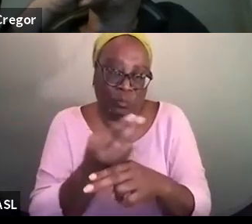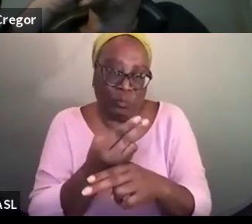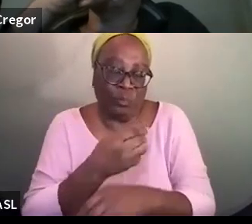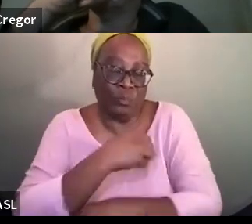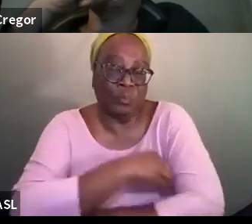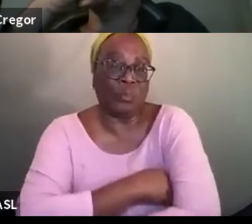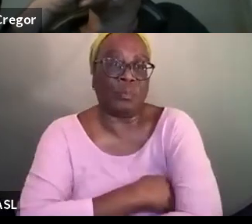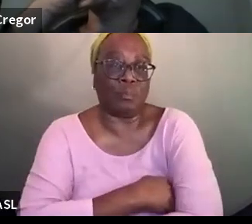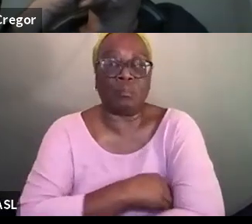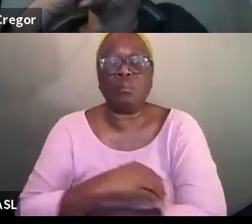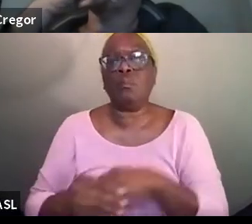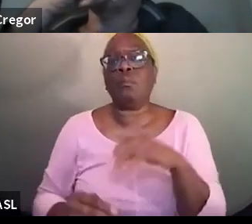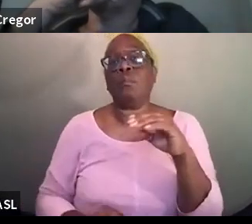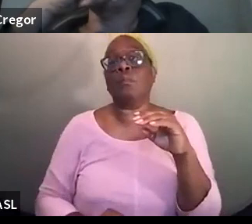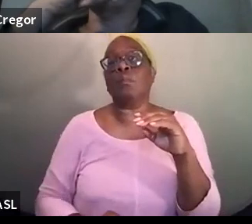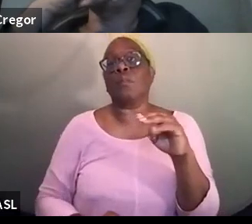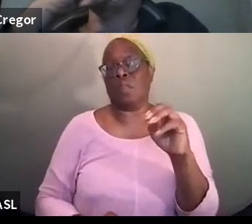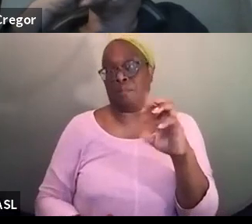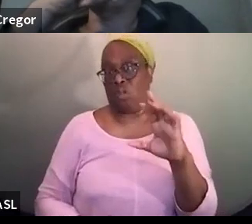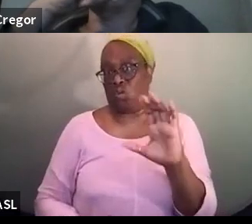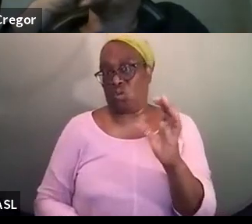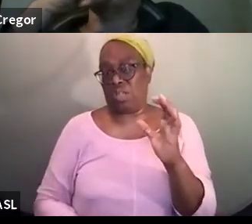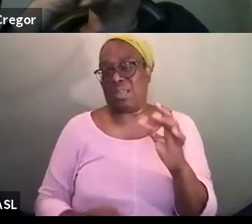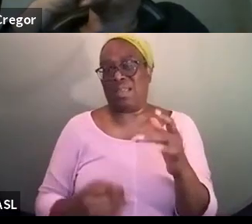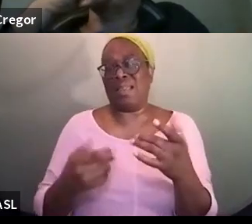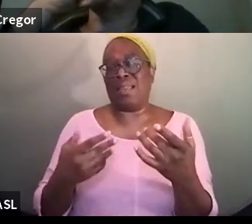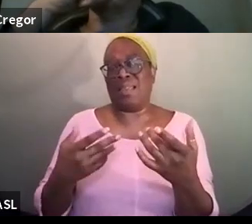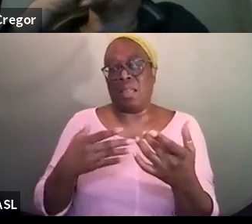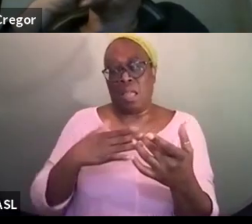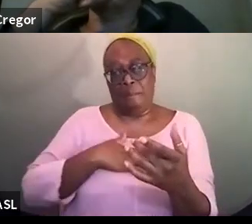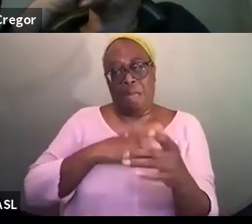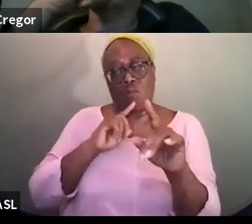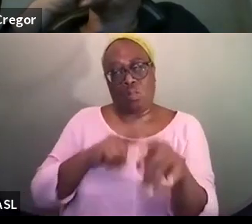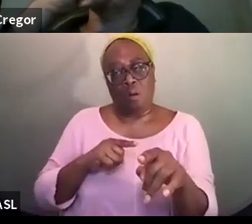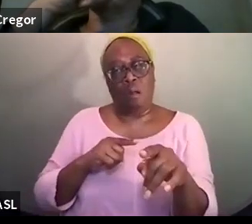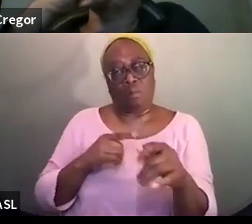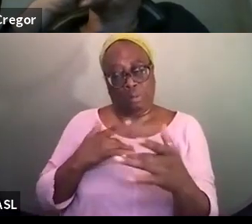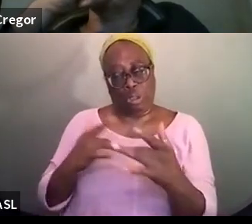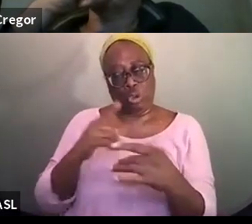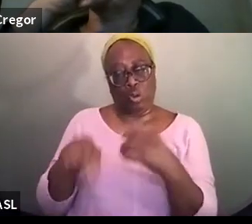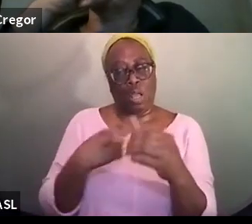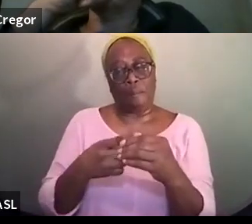my response to that is probably logistical more than anything else.